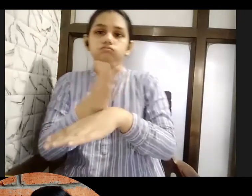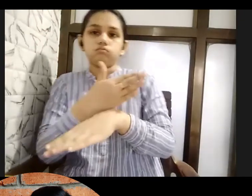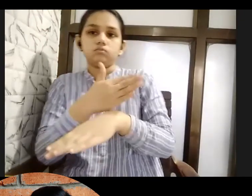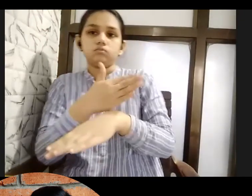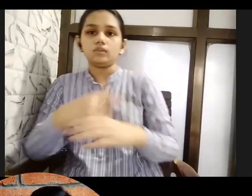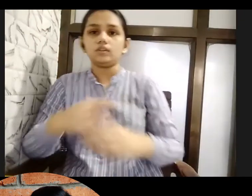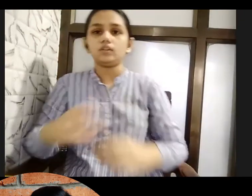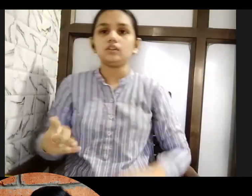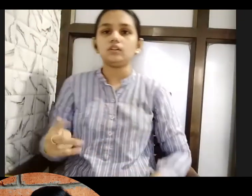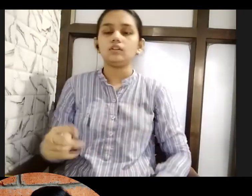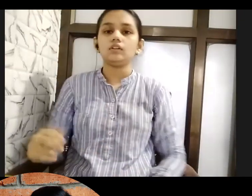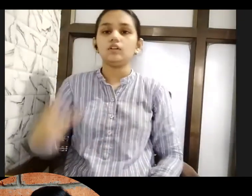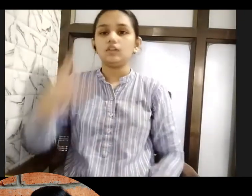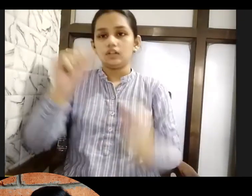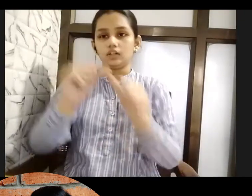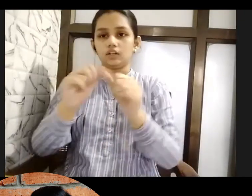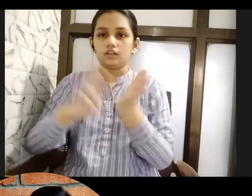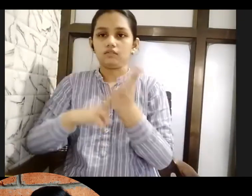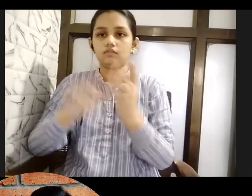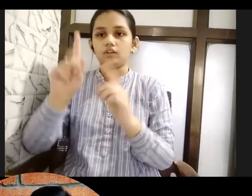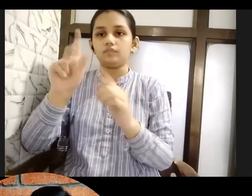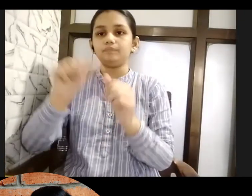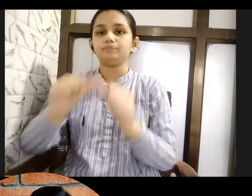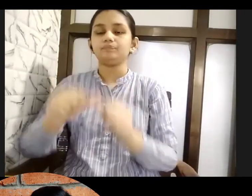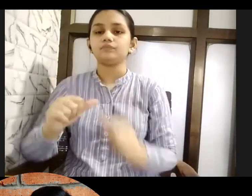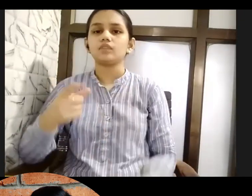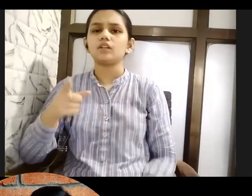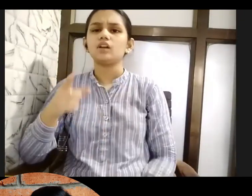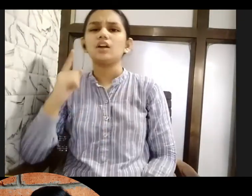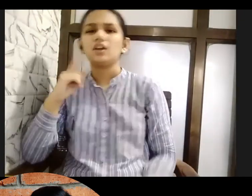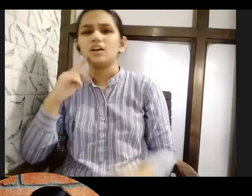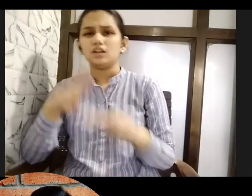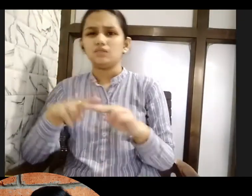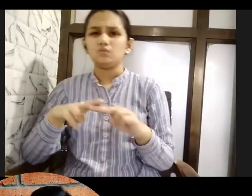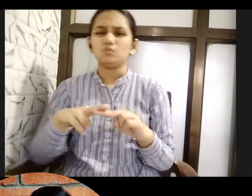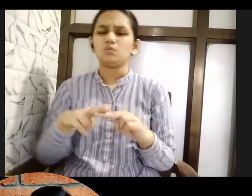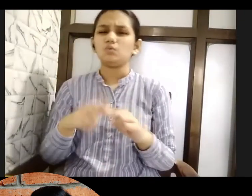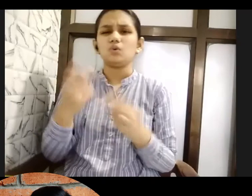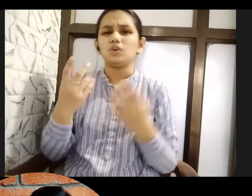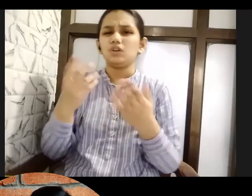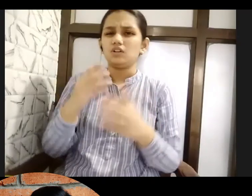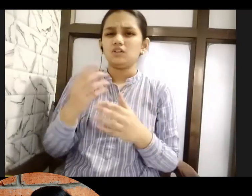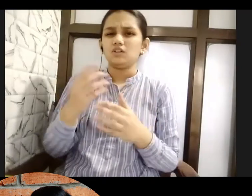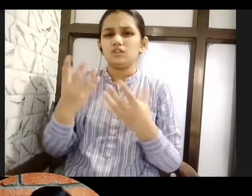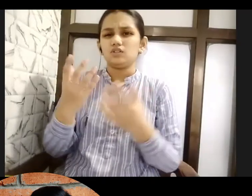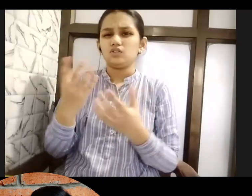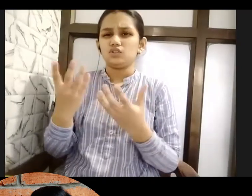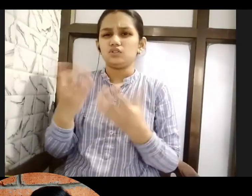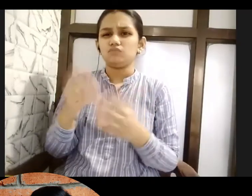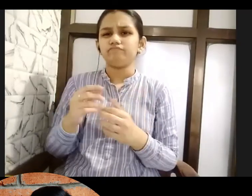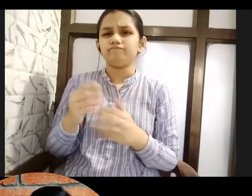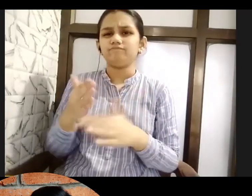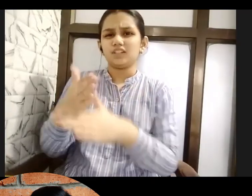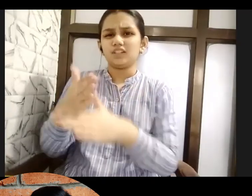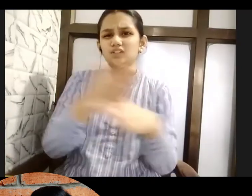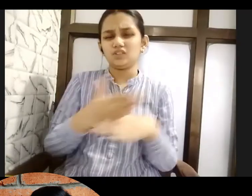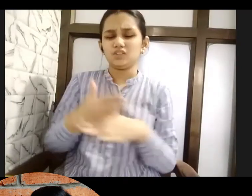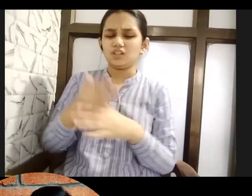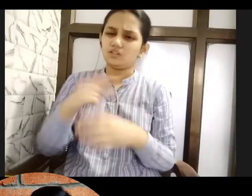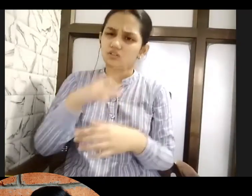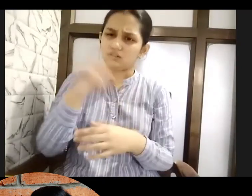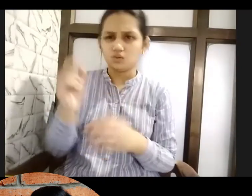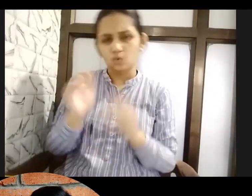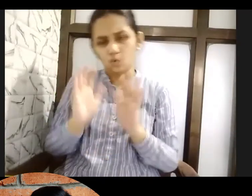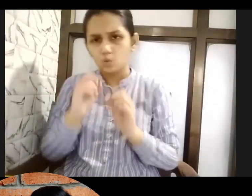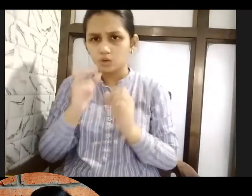our Canva. Yeah. So you can share it, or you can even download it genuinely. Ki no, bhai, I just want to download and keep it